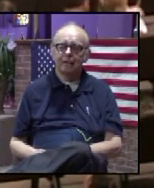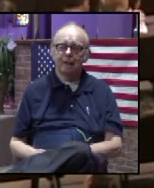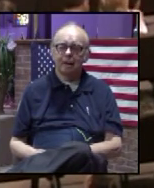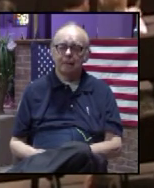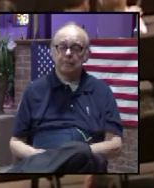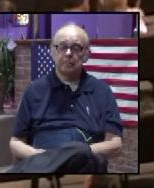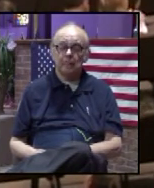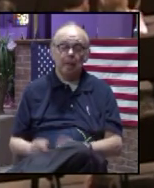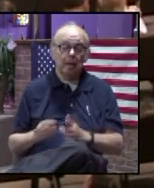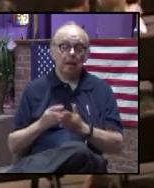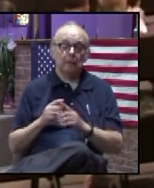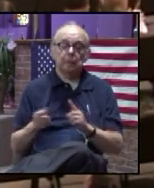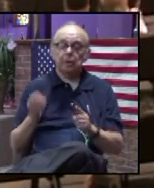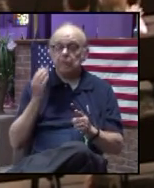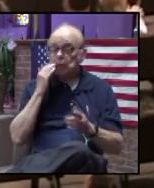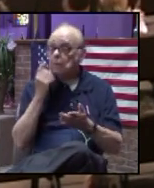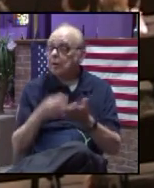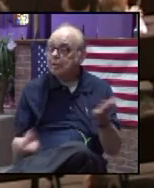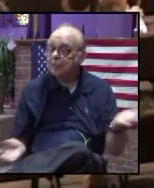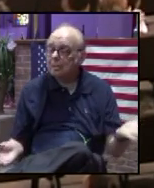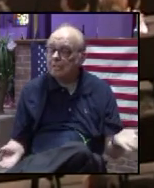But you know what?